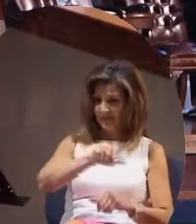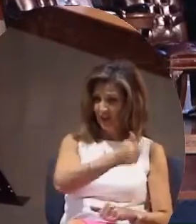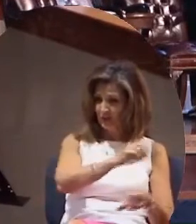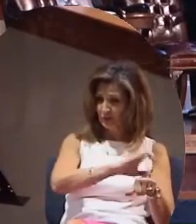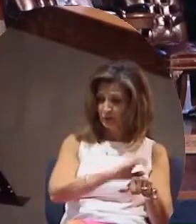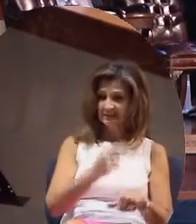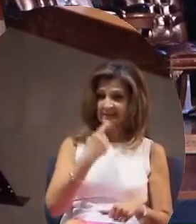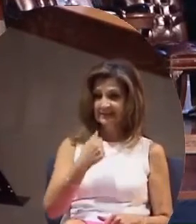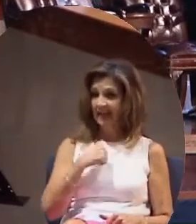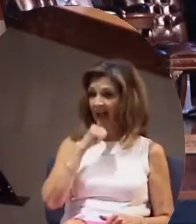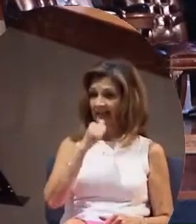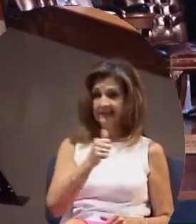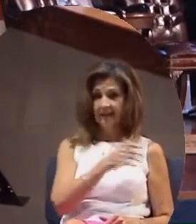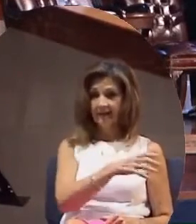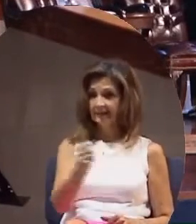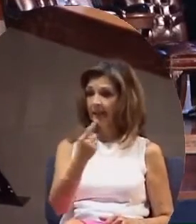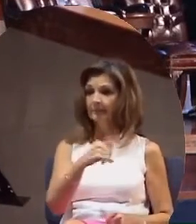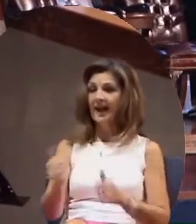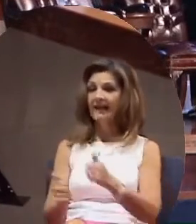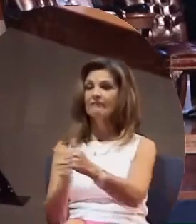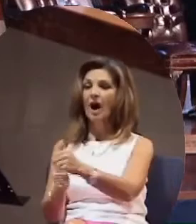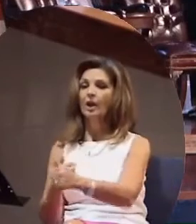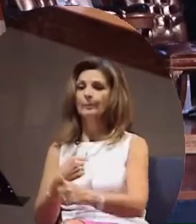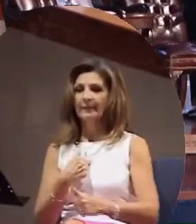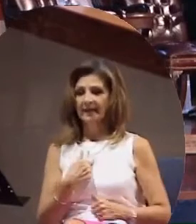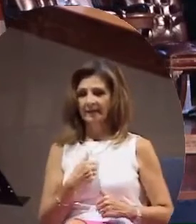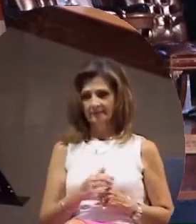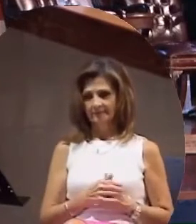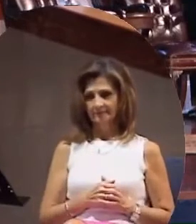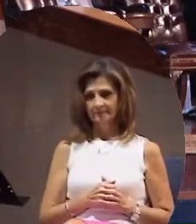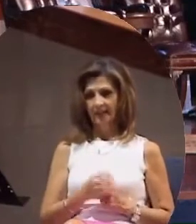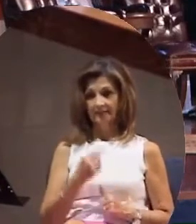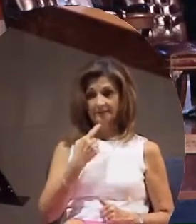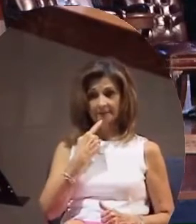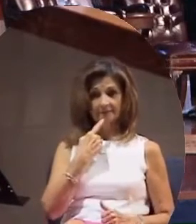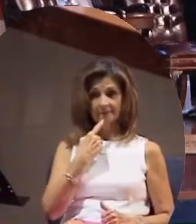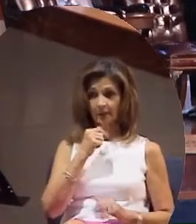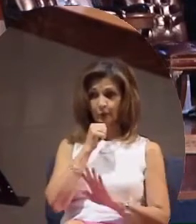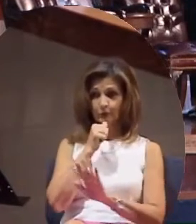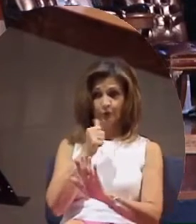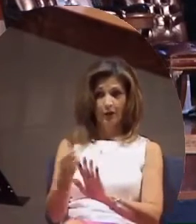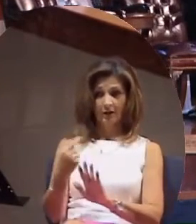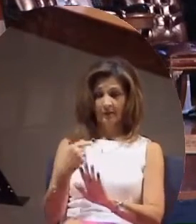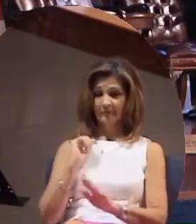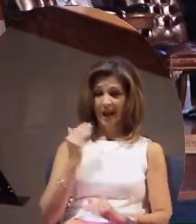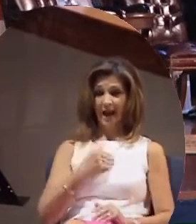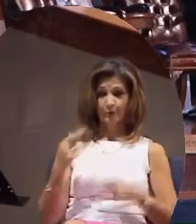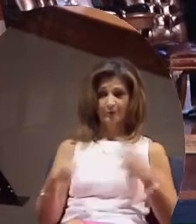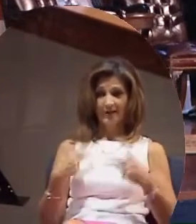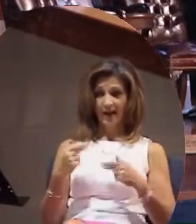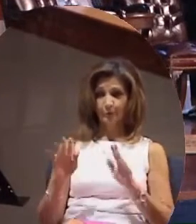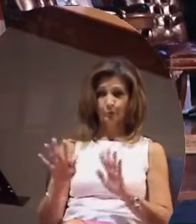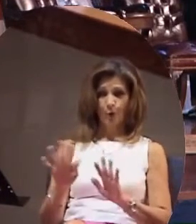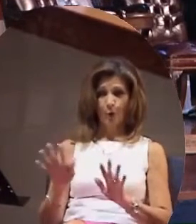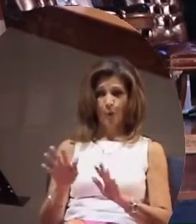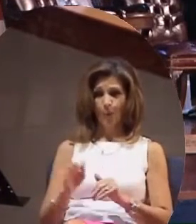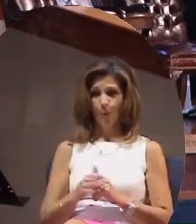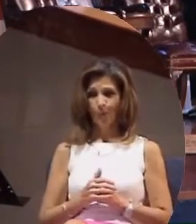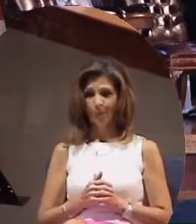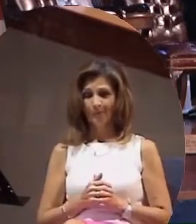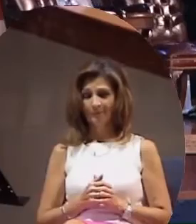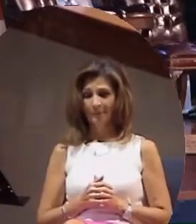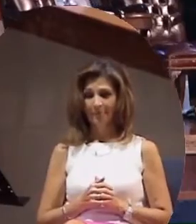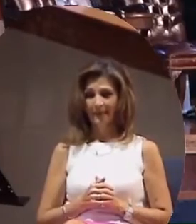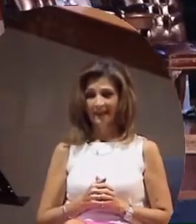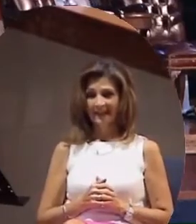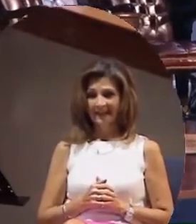I didn't take them. They followed me. I said, well, you're not coming. I'm scared to be around you. Amen. I said,